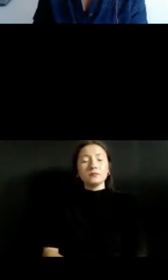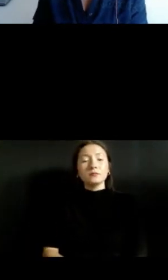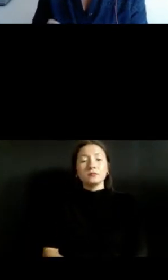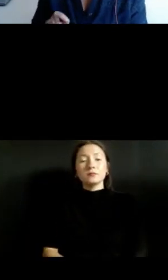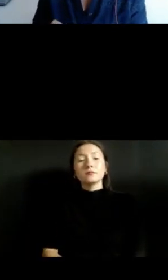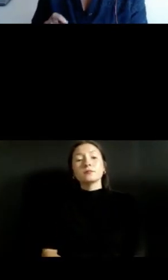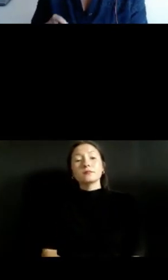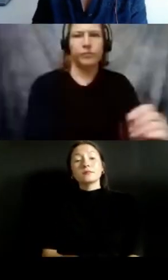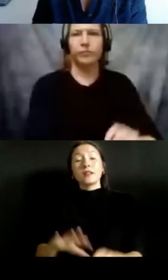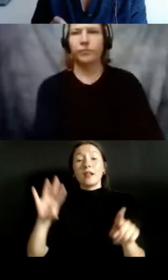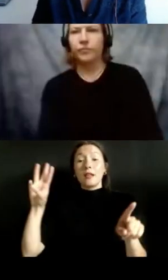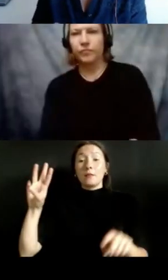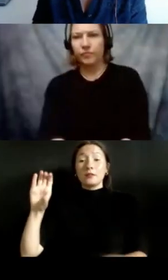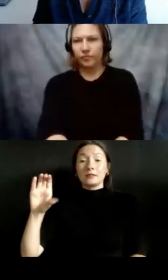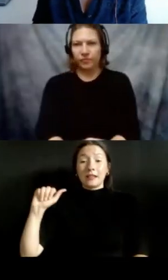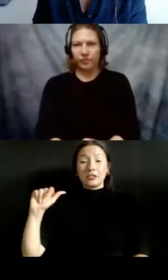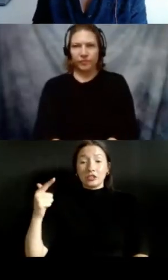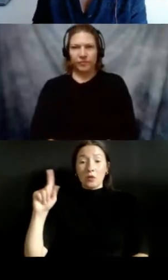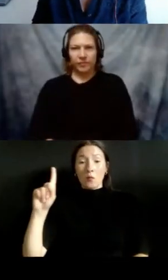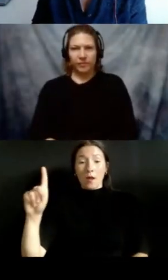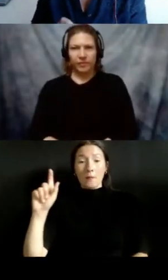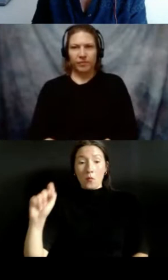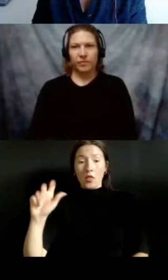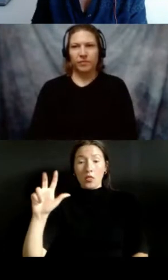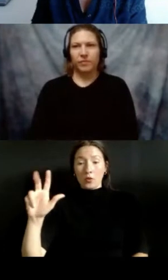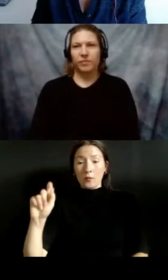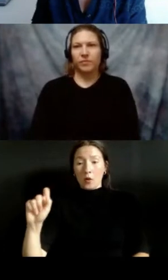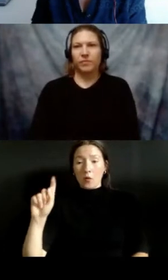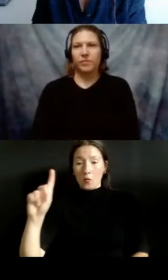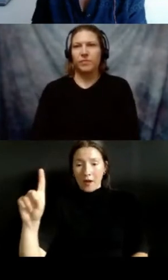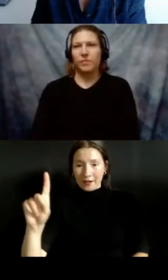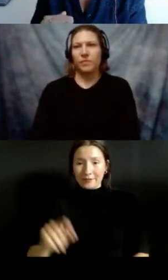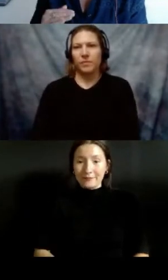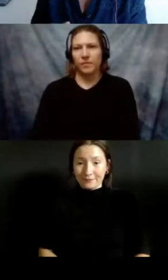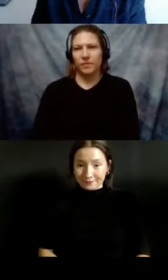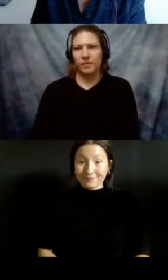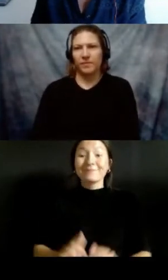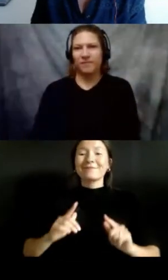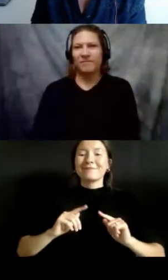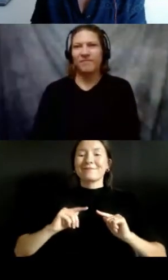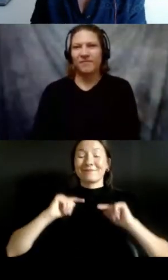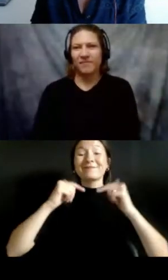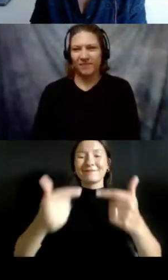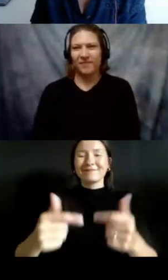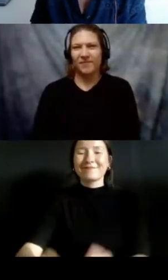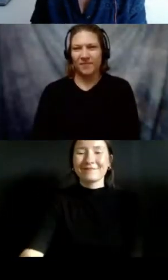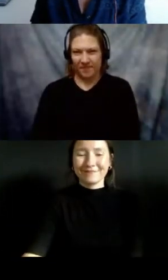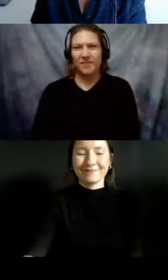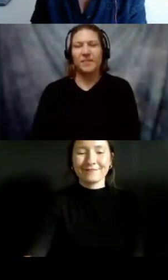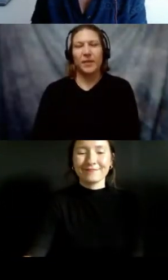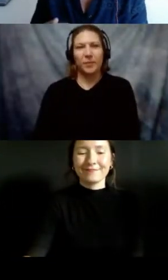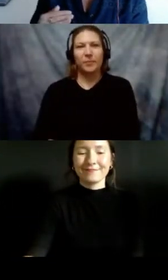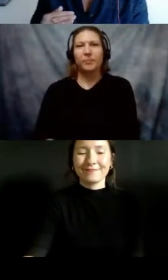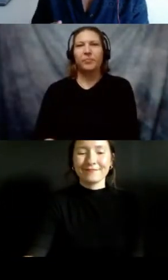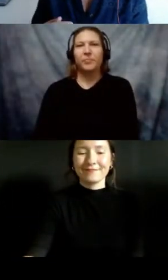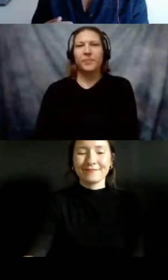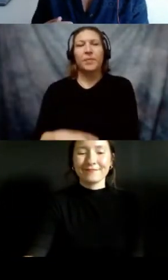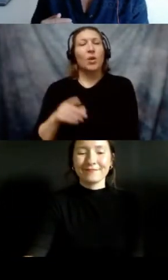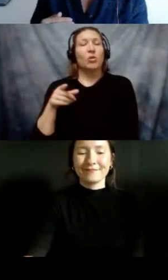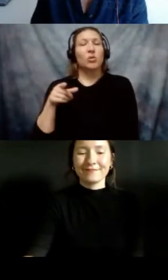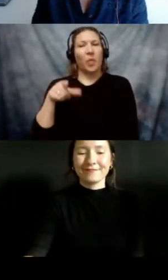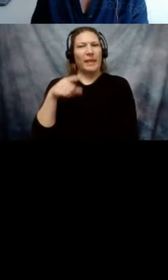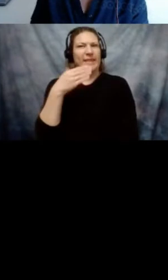and Relationships. It's a good demonstration of why this is the case. So it says, information, structure,